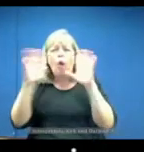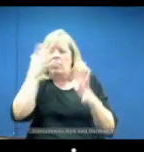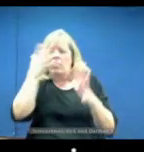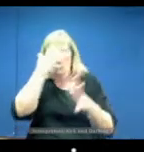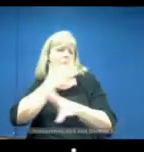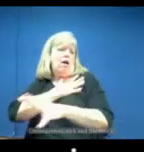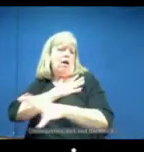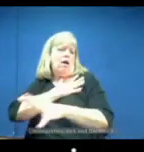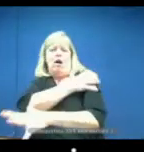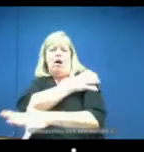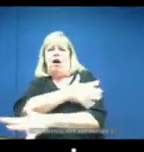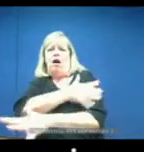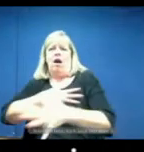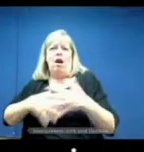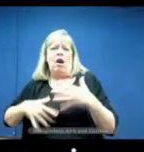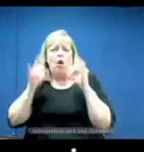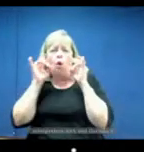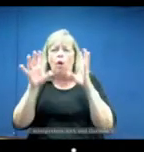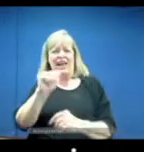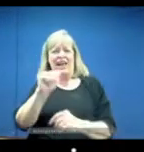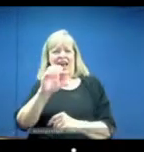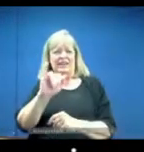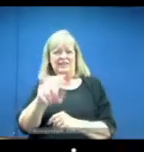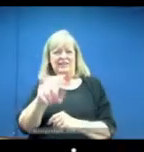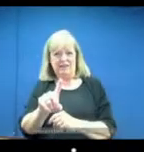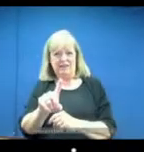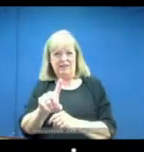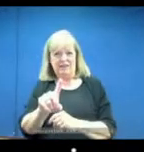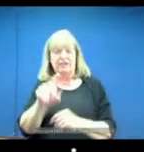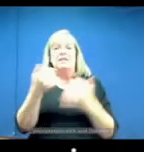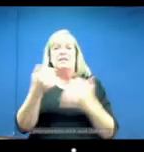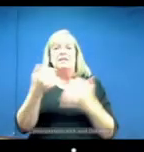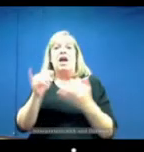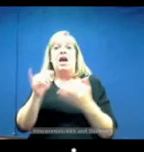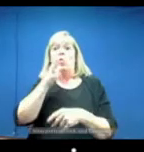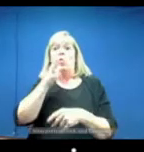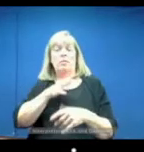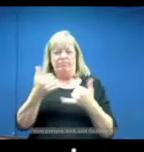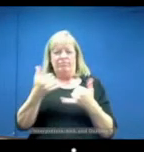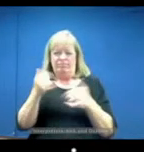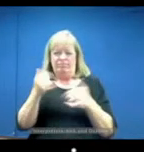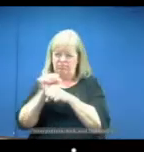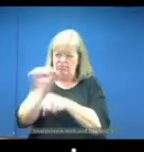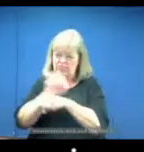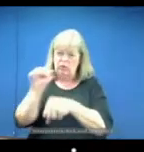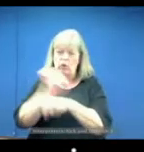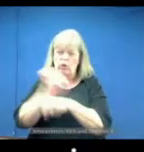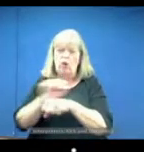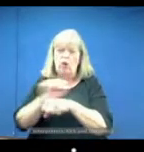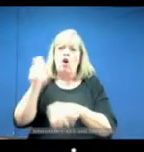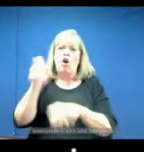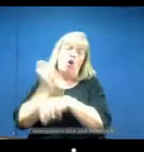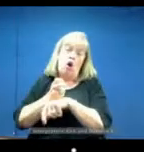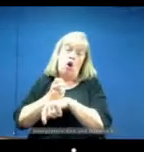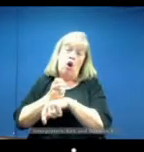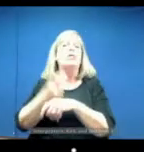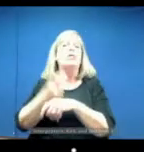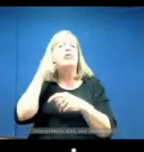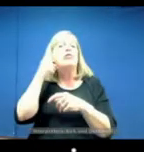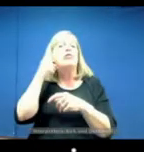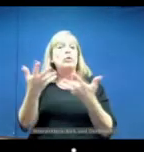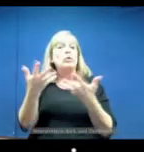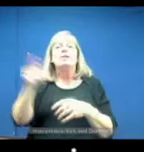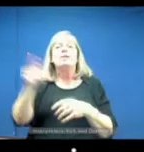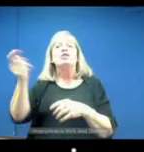this terrible, terrible acid. And she now works nationally in the area of educating judges on